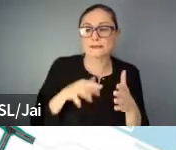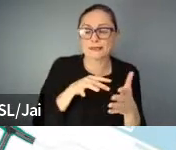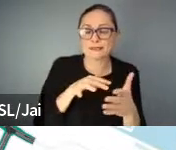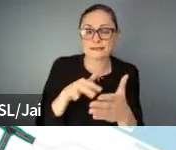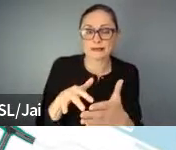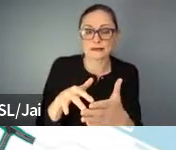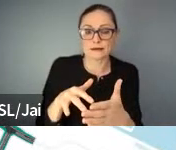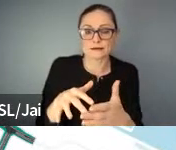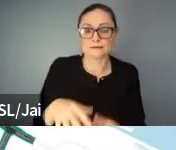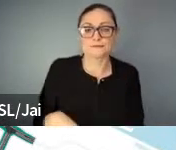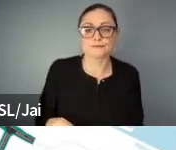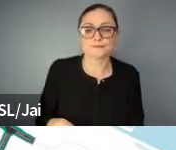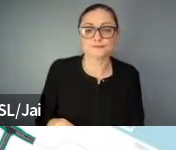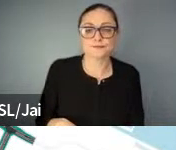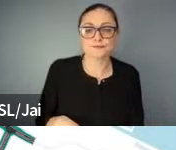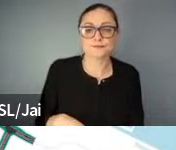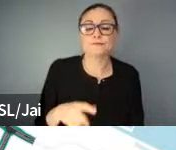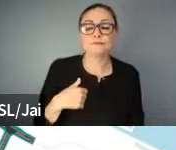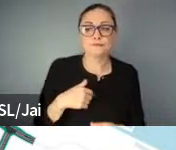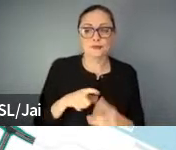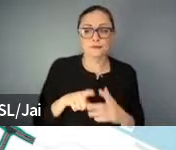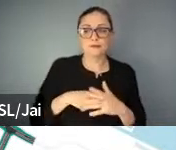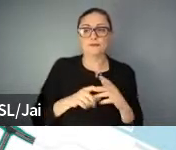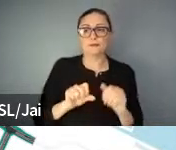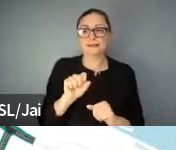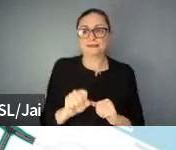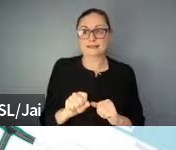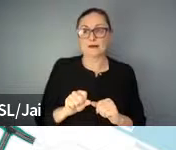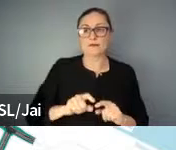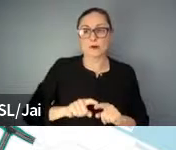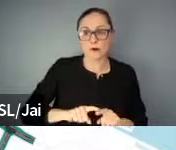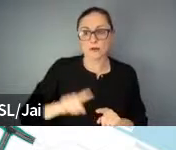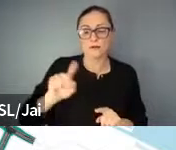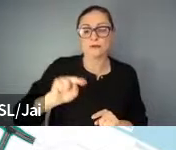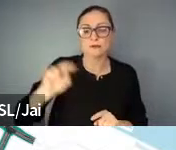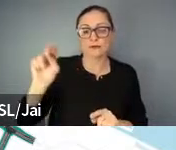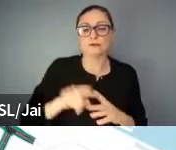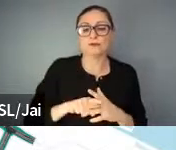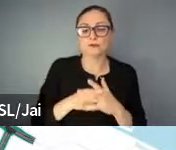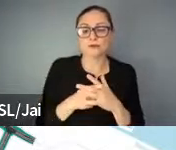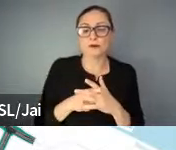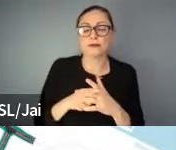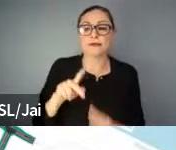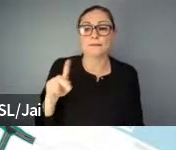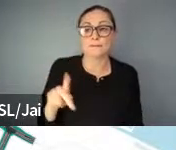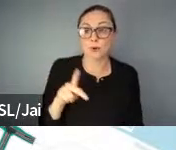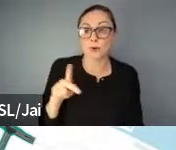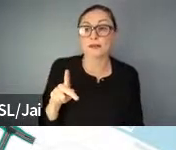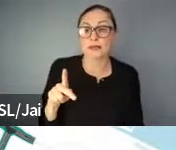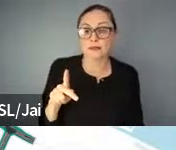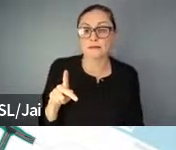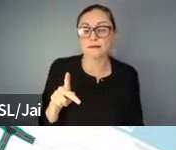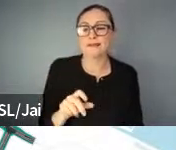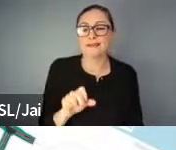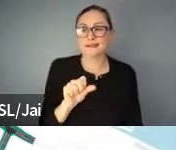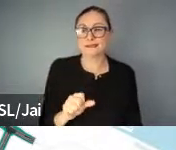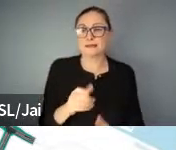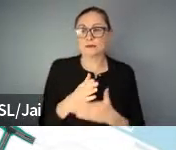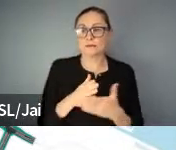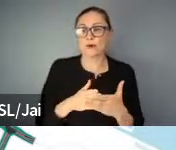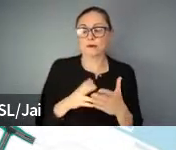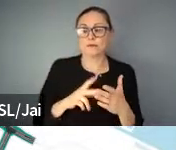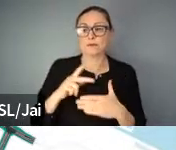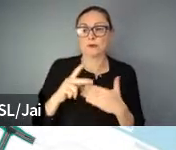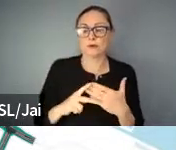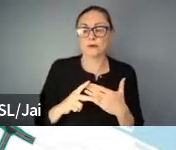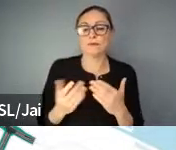is, it will work from south to north. So starting in Portland, this is the south end of the program.